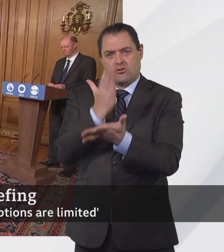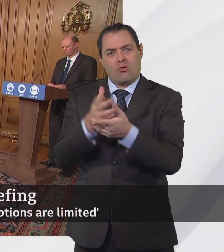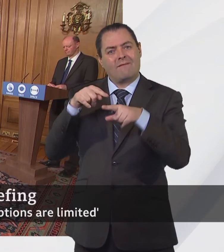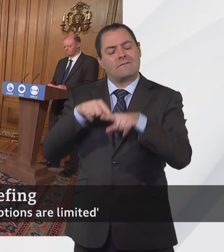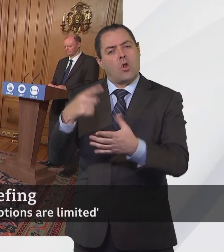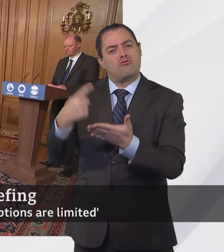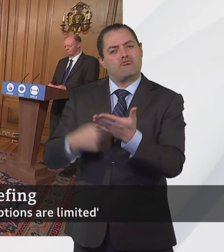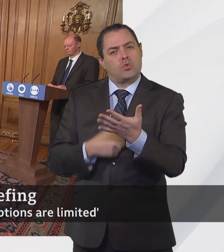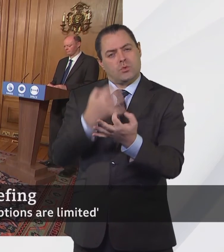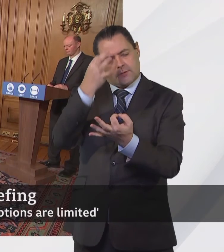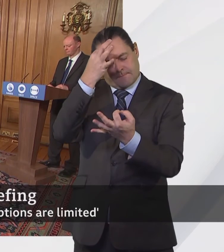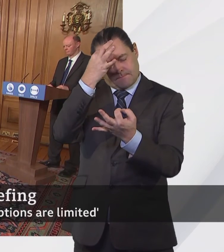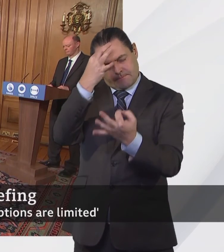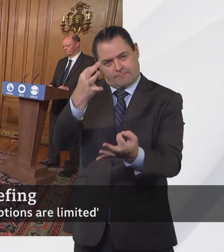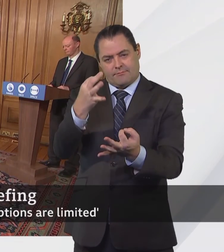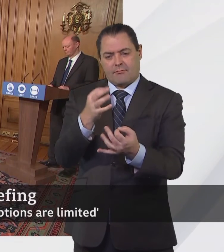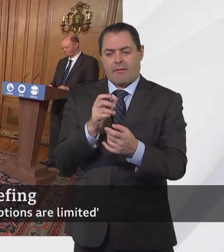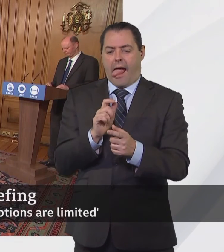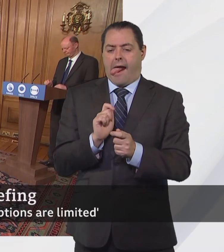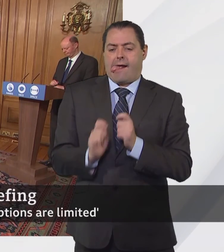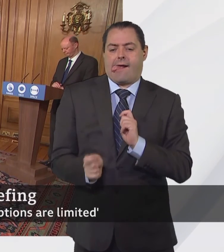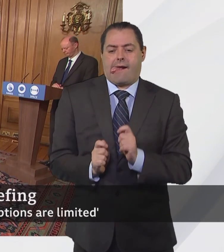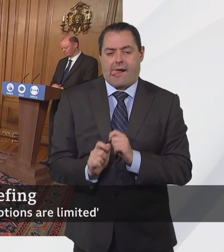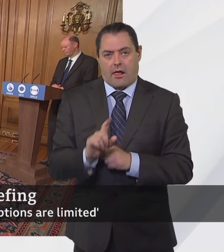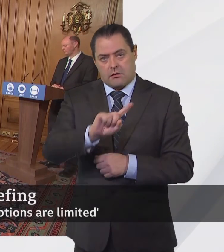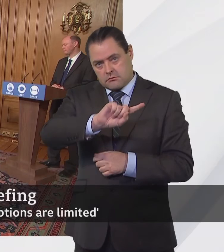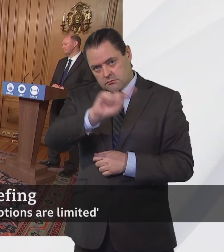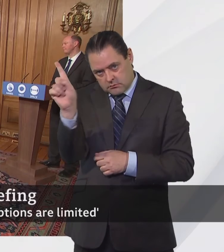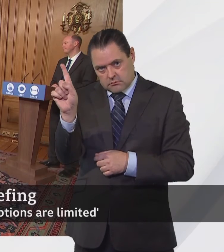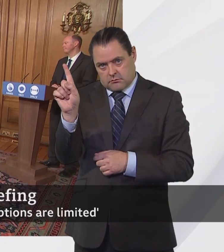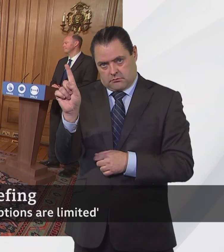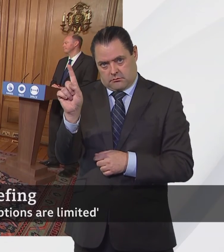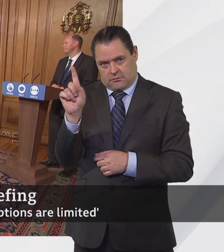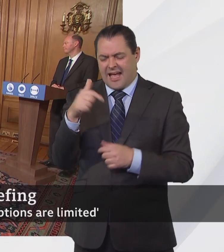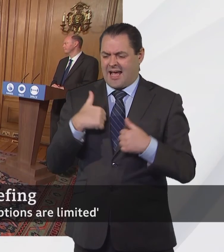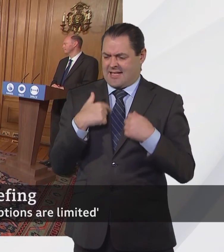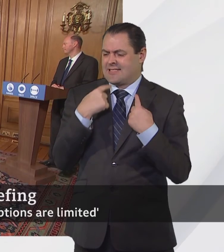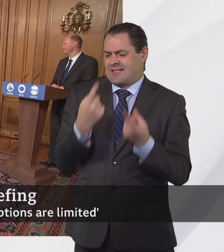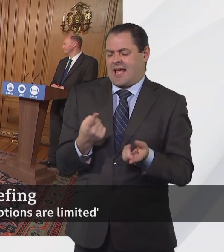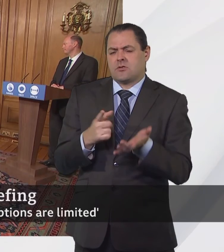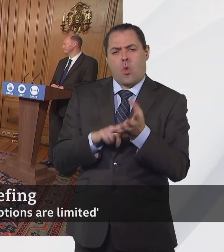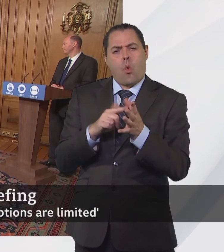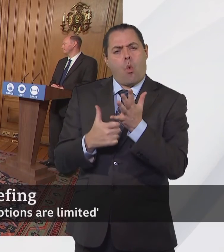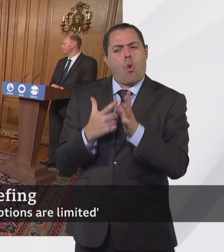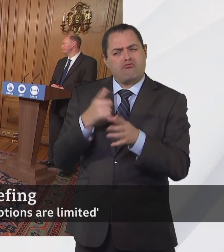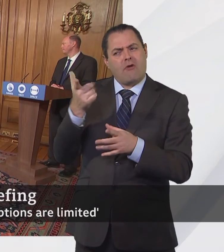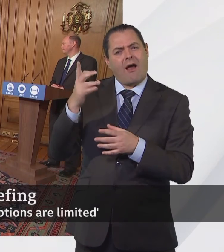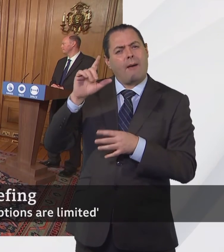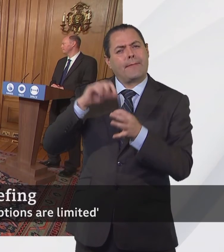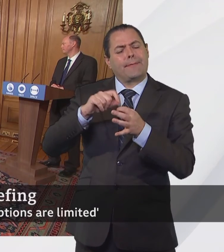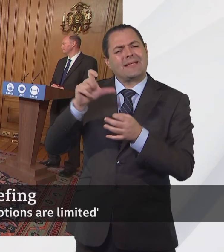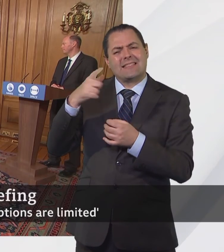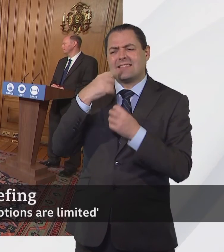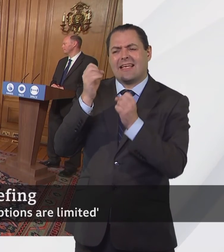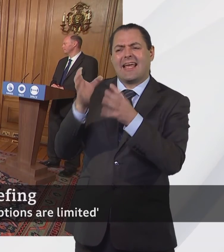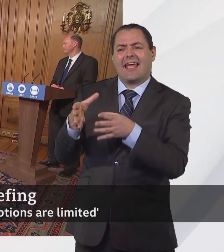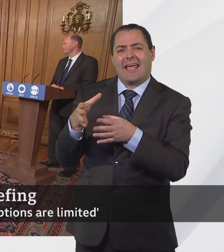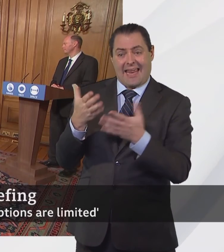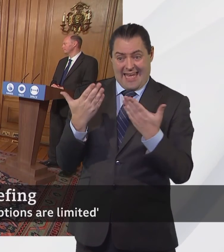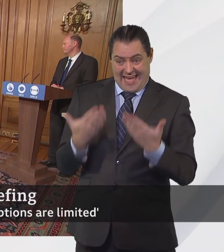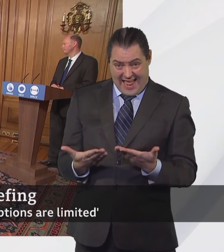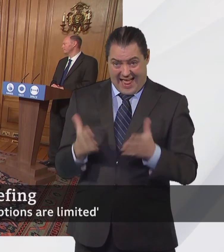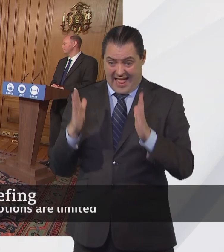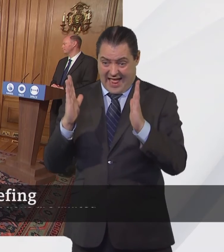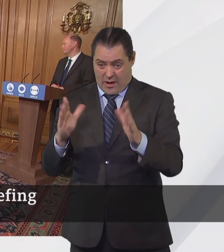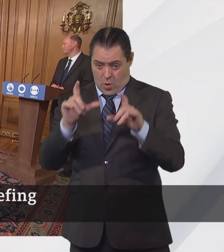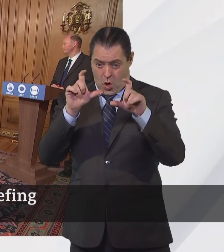measures we're announcing today. And don't forget, as I said at the beginning to Laura, whatever people say about these measures, they are very different